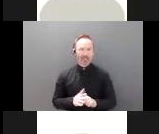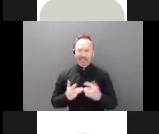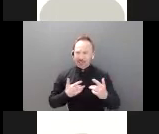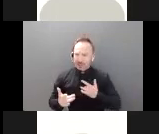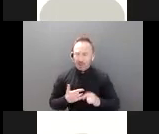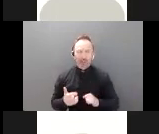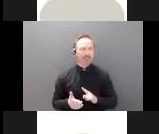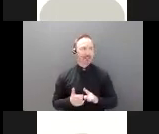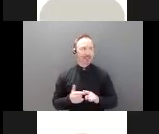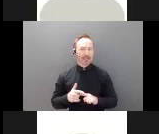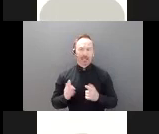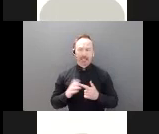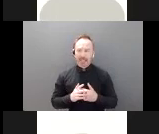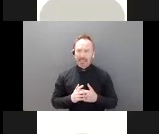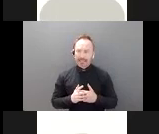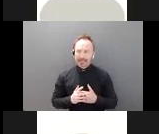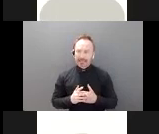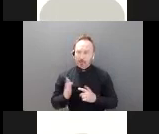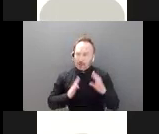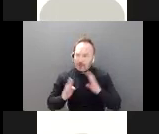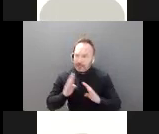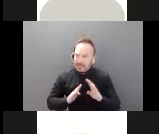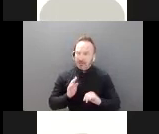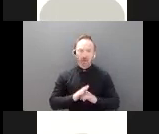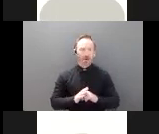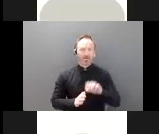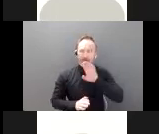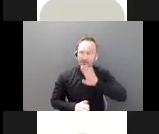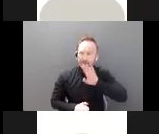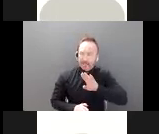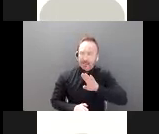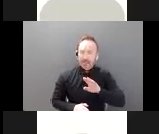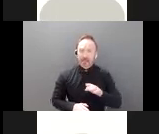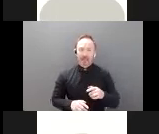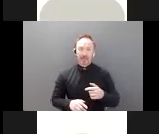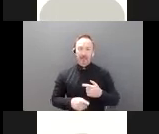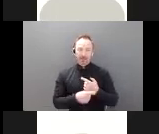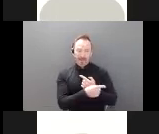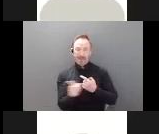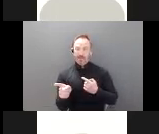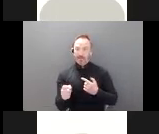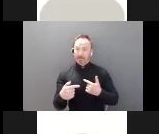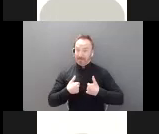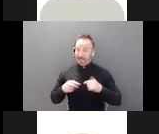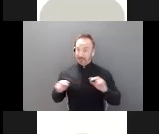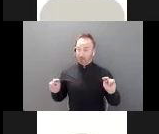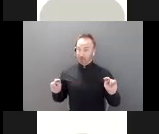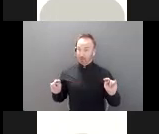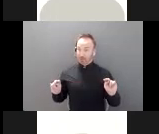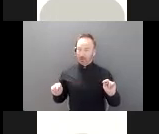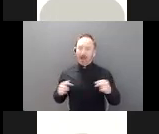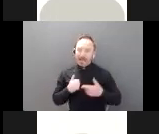in the future. And being neutral, it allows a family to have the space to make a plan to move